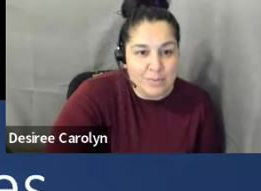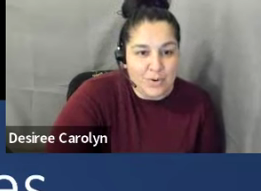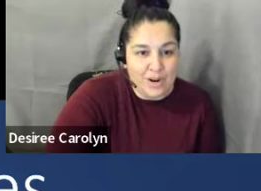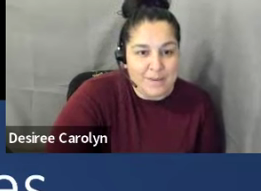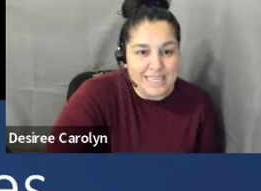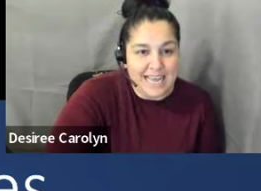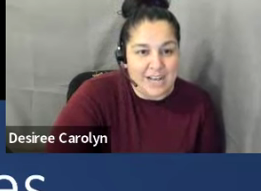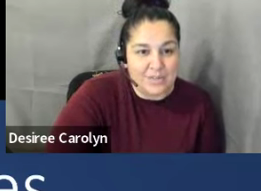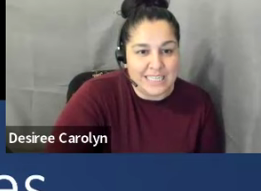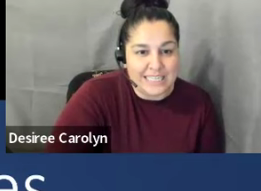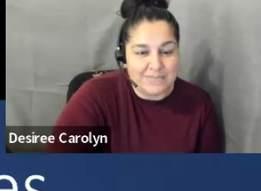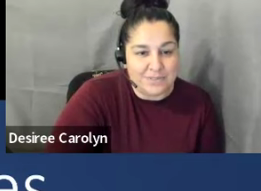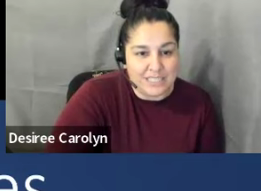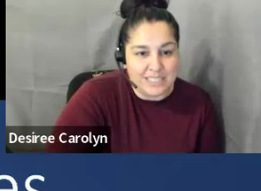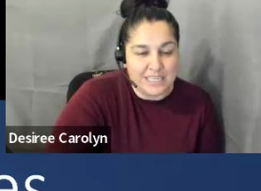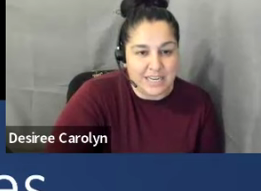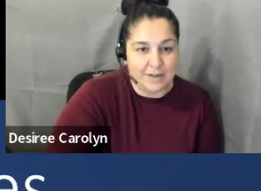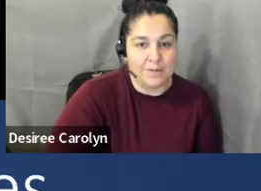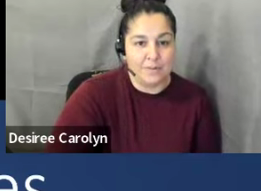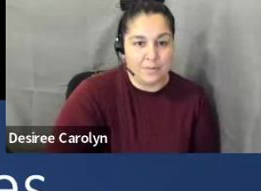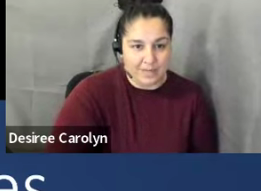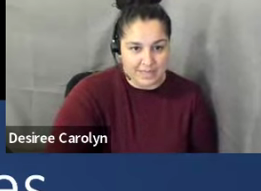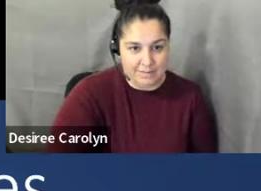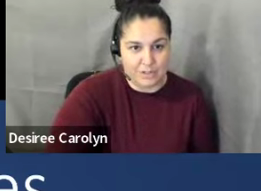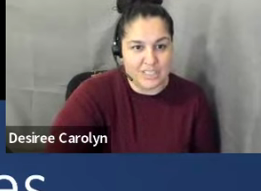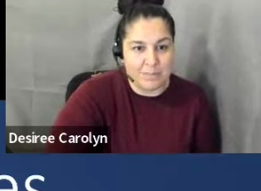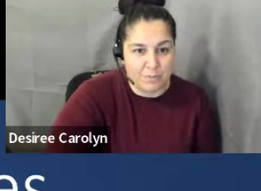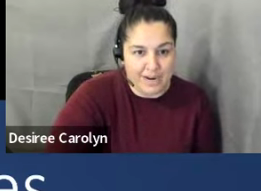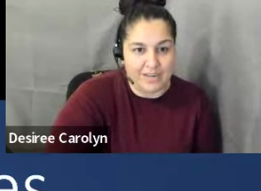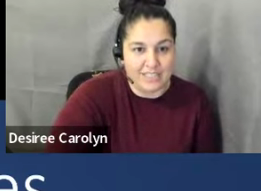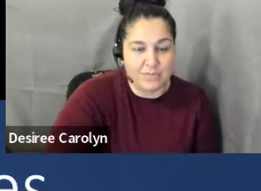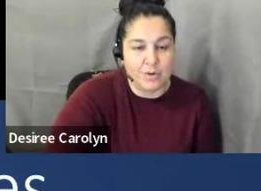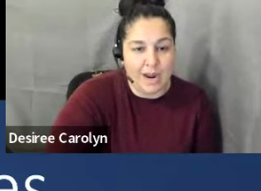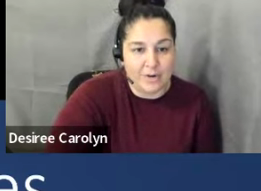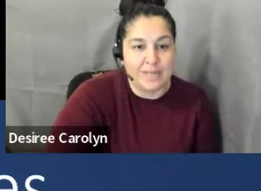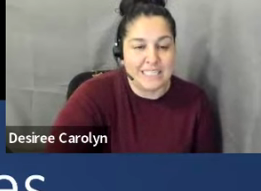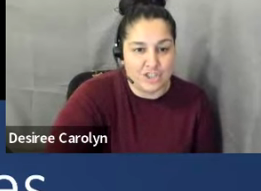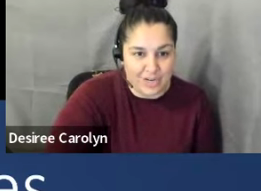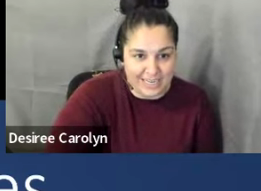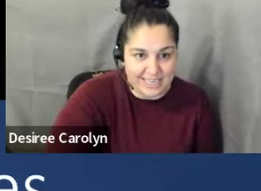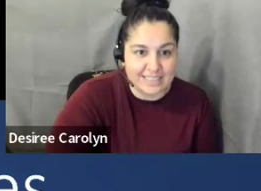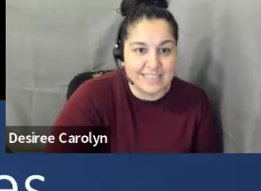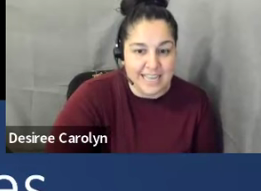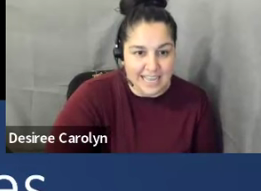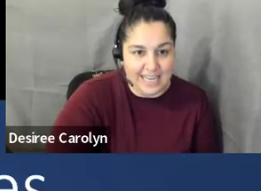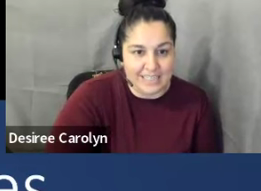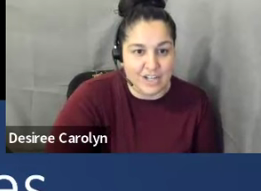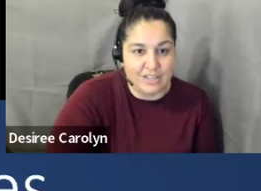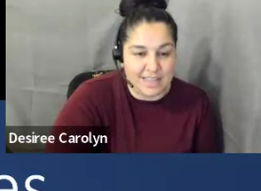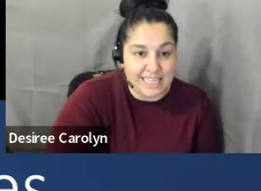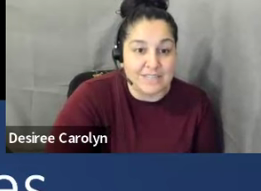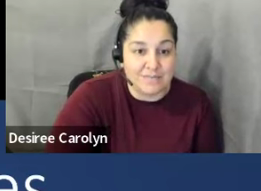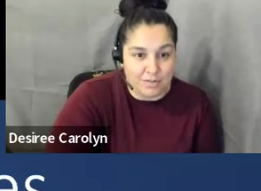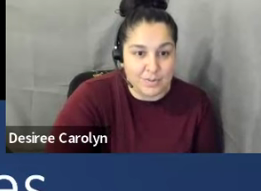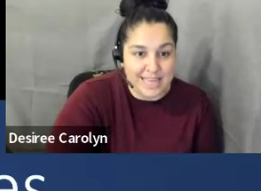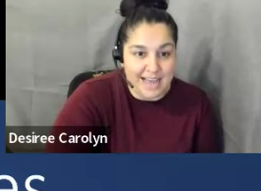the program is housed in different emergency preparedness requirements and trainings and all